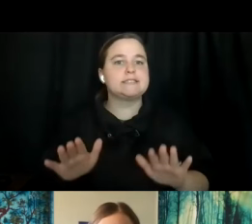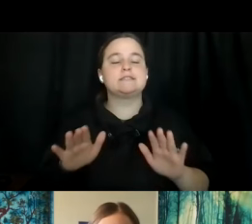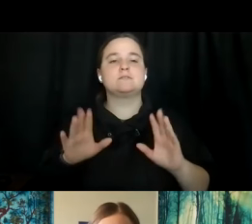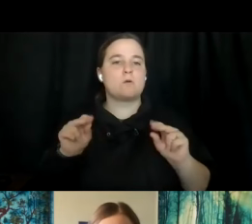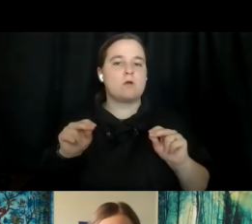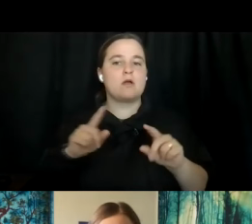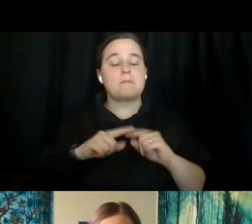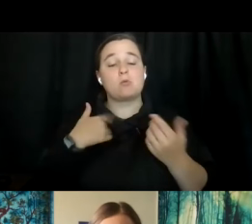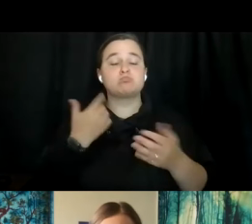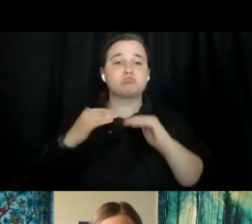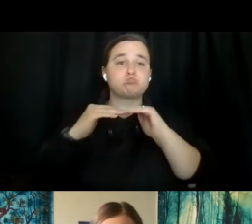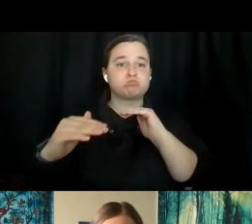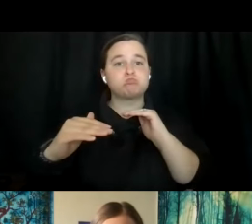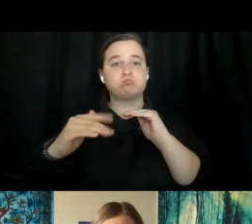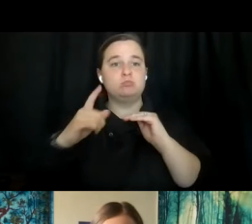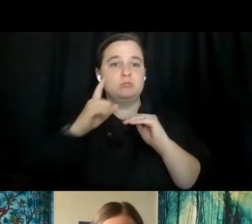middle ground of arousal.